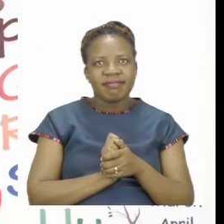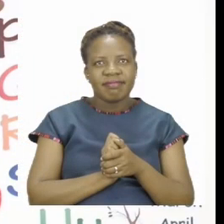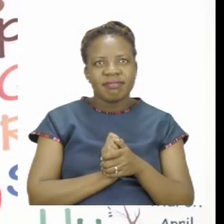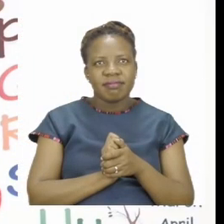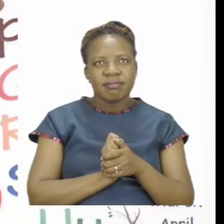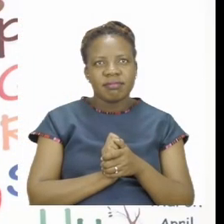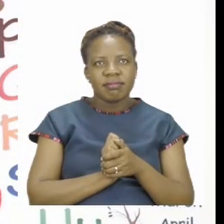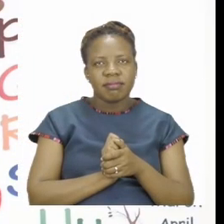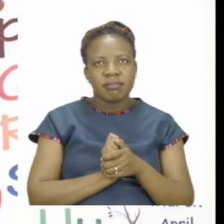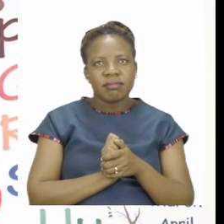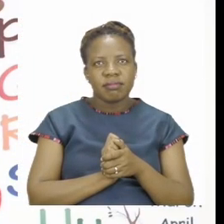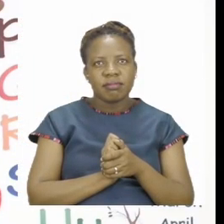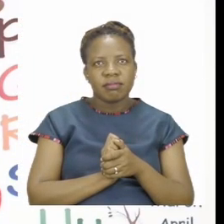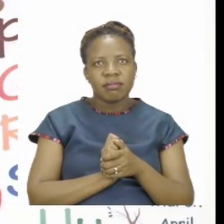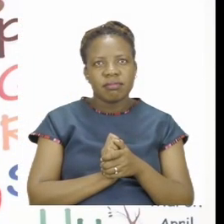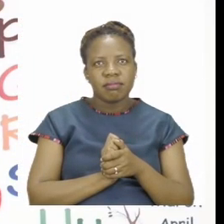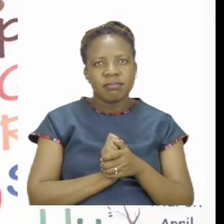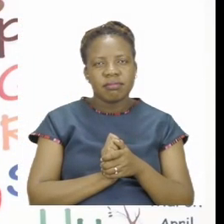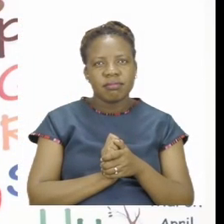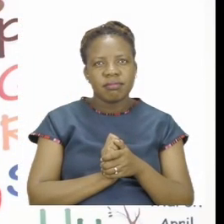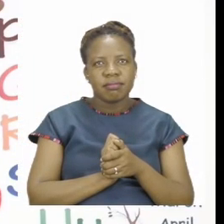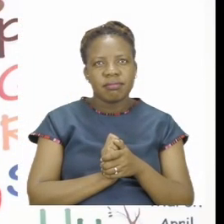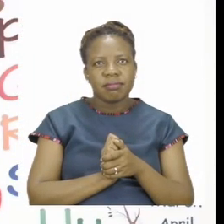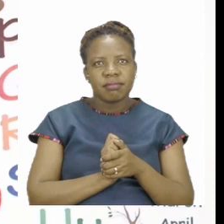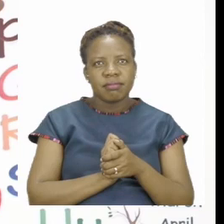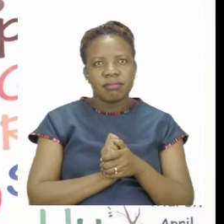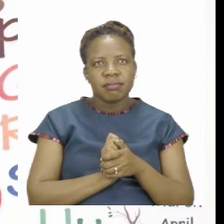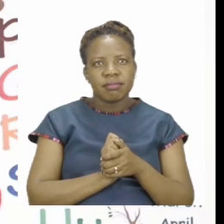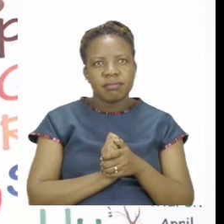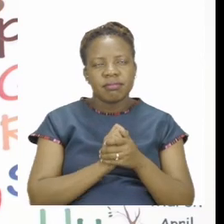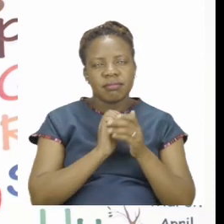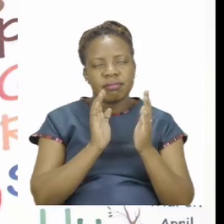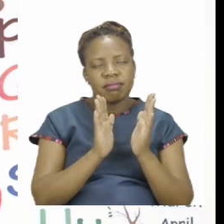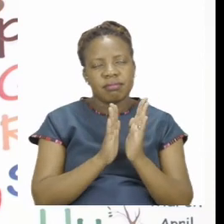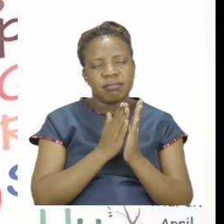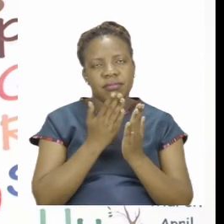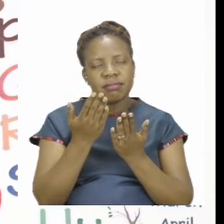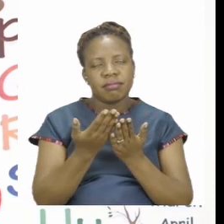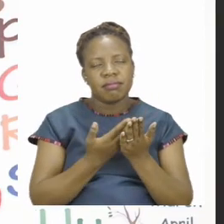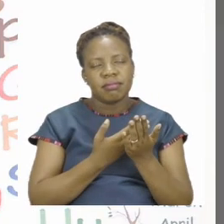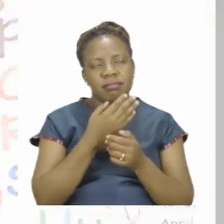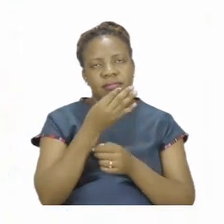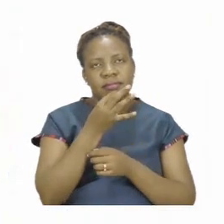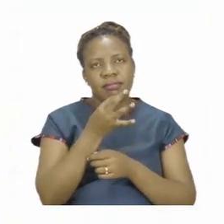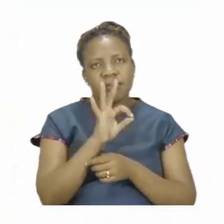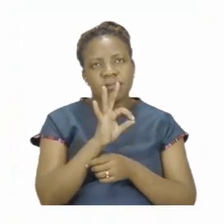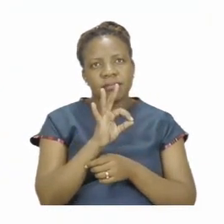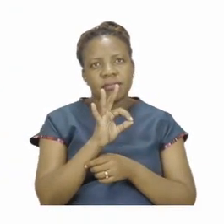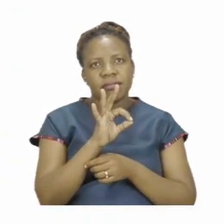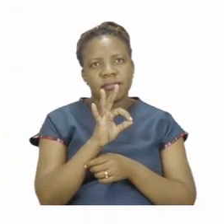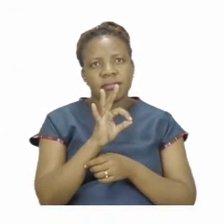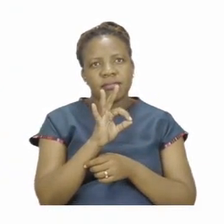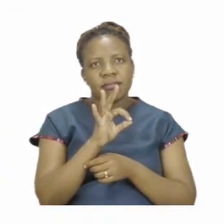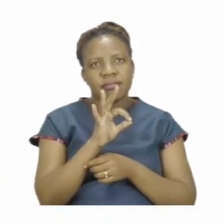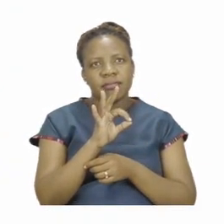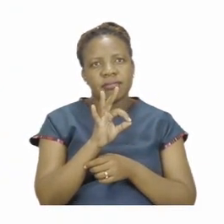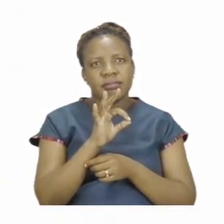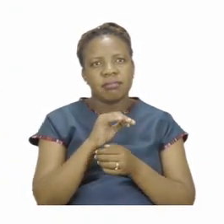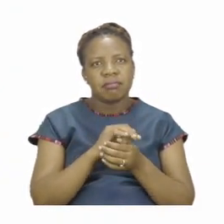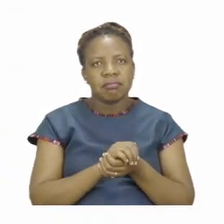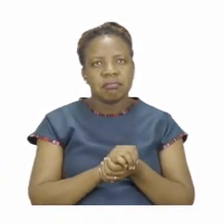For our lesson today, boys and girls, let us all start on page 9. On page 9, we are going to be doing some